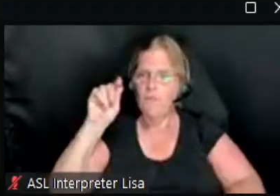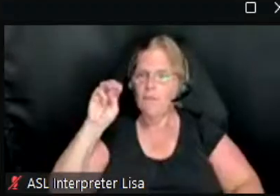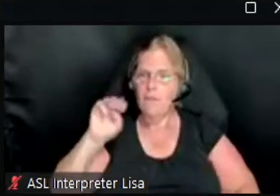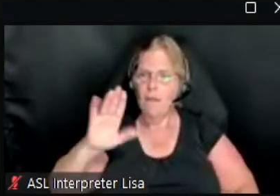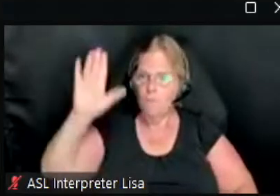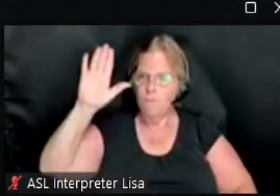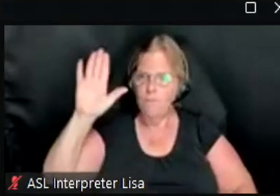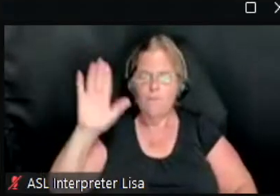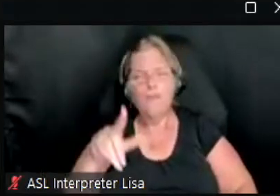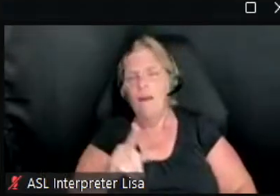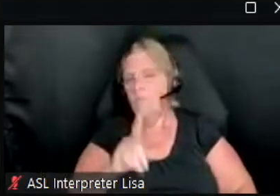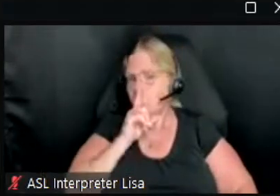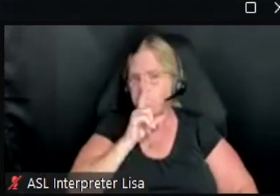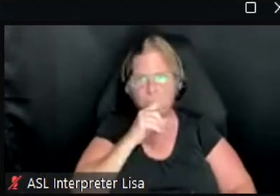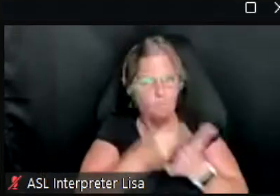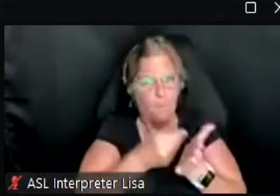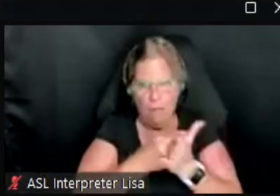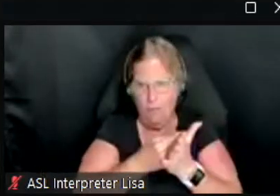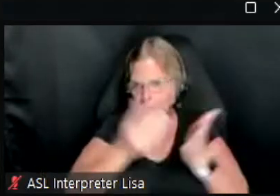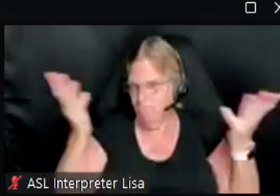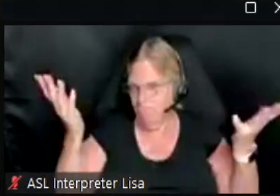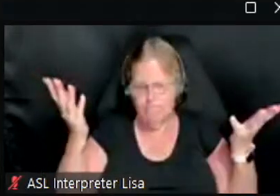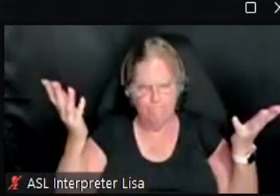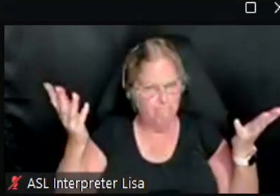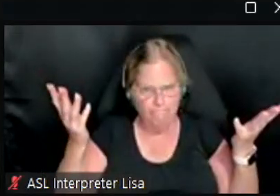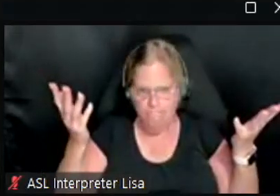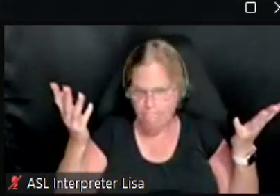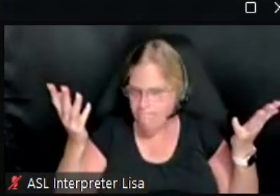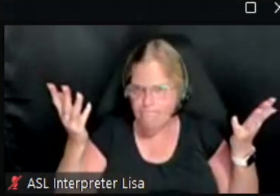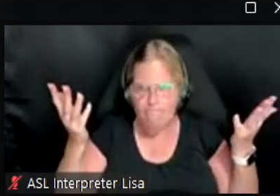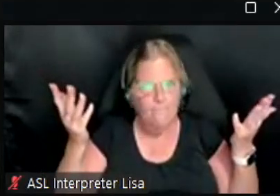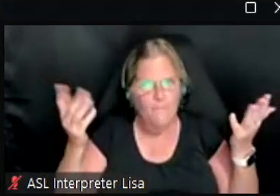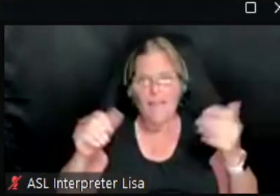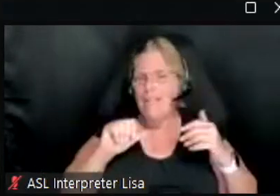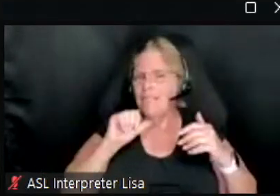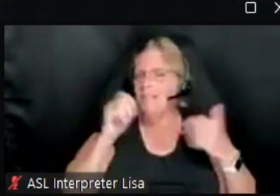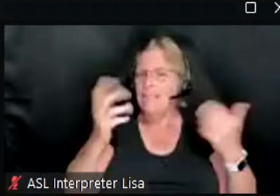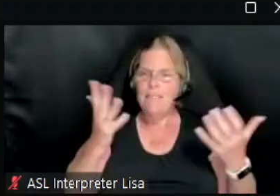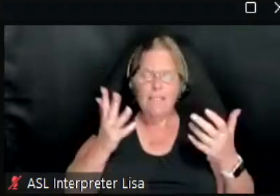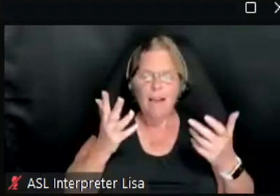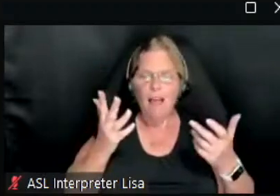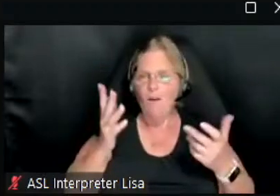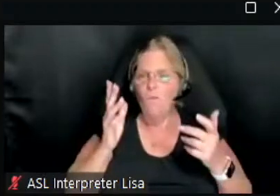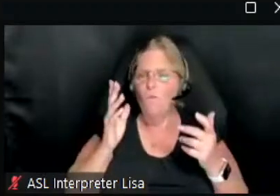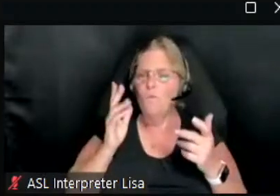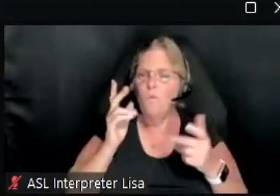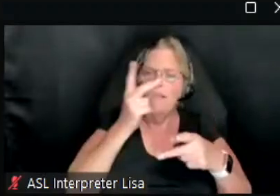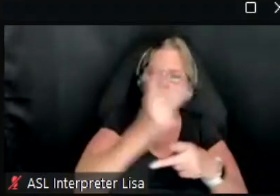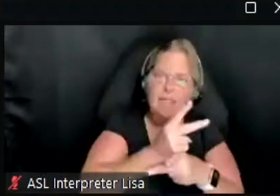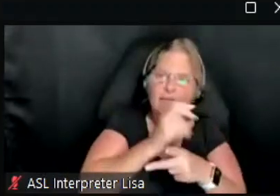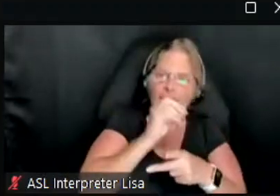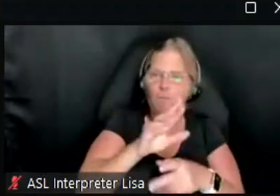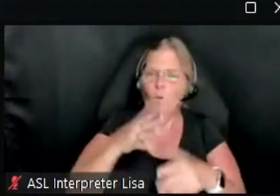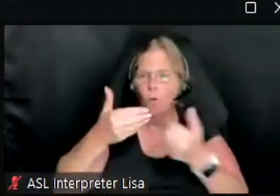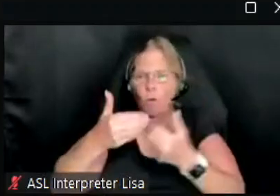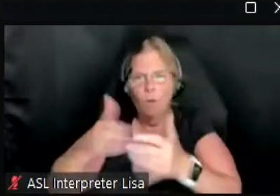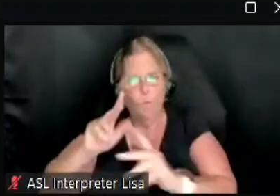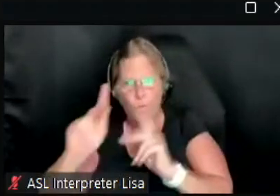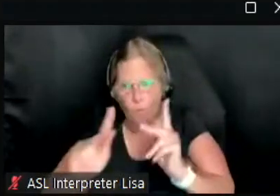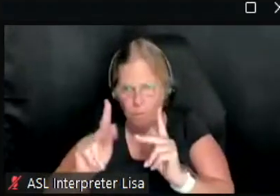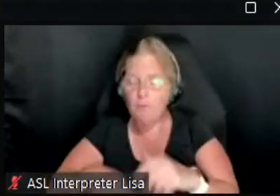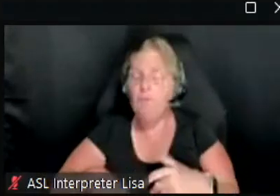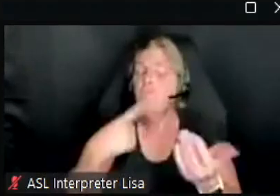about is money. That really isn't, in my experience, what keeps or makes people leave. What we mostly talked about is